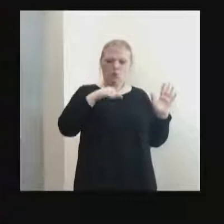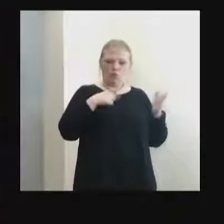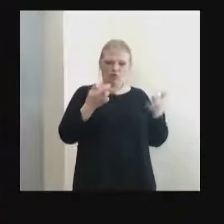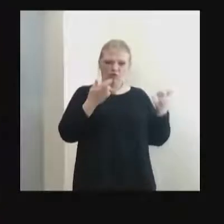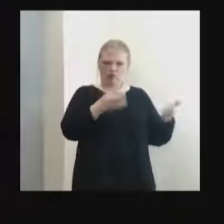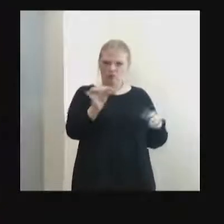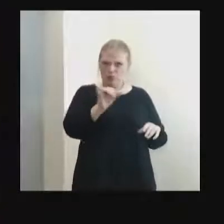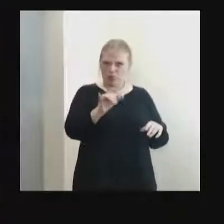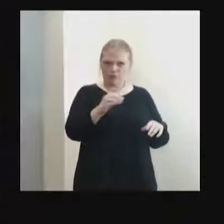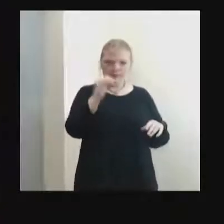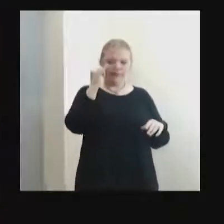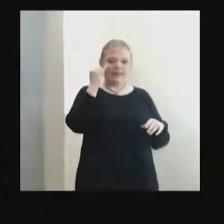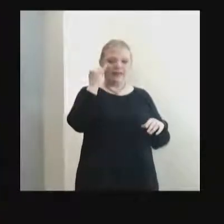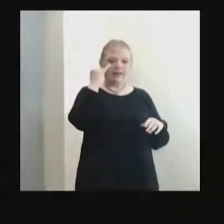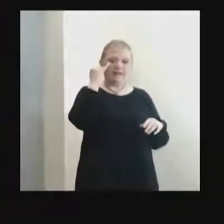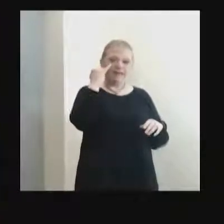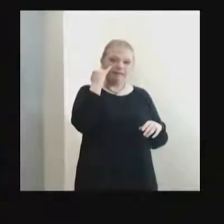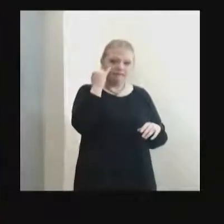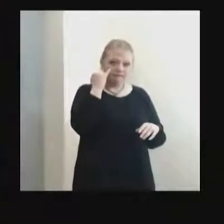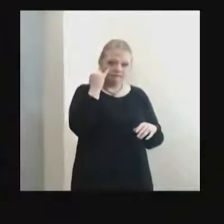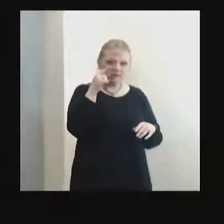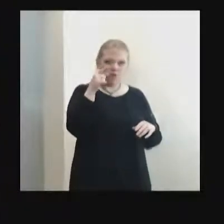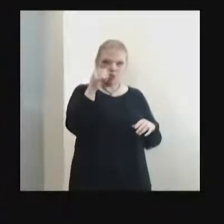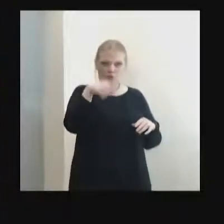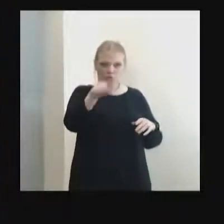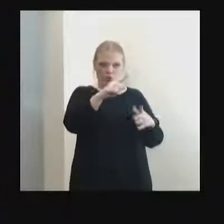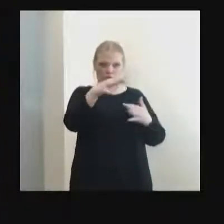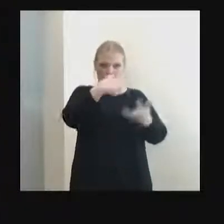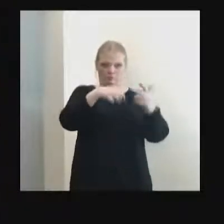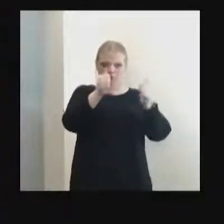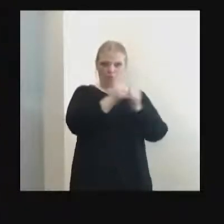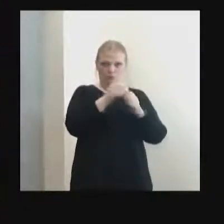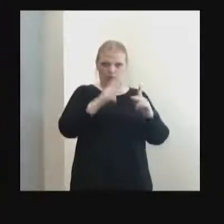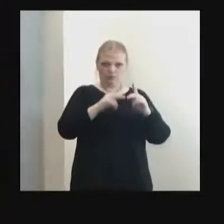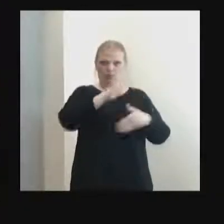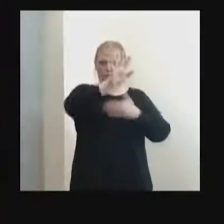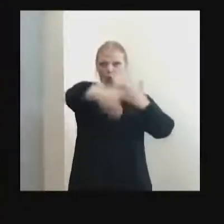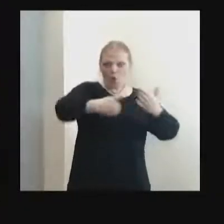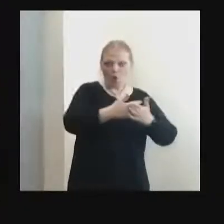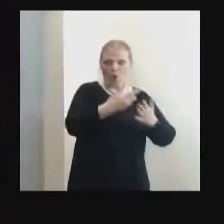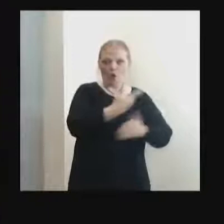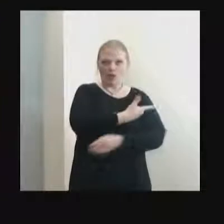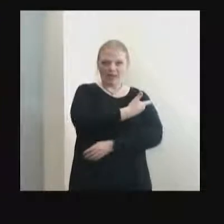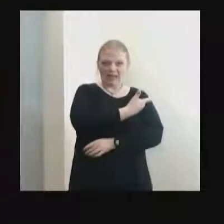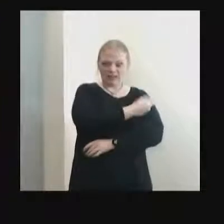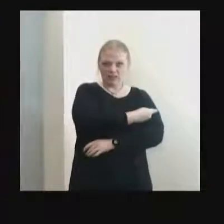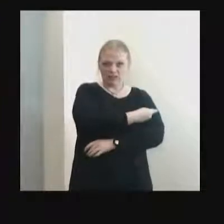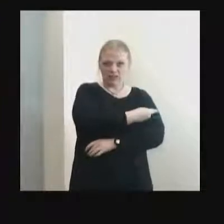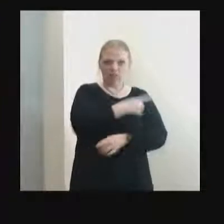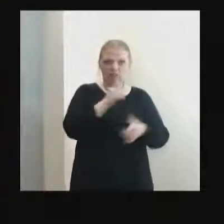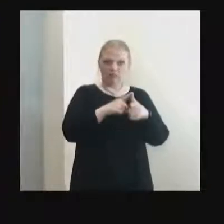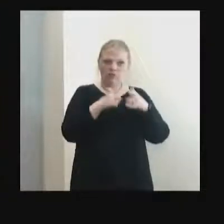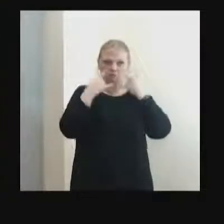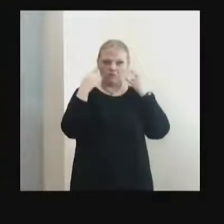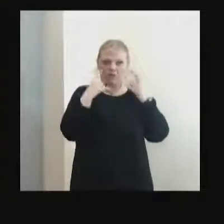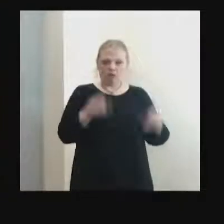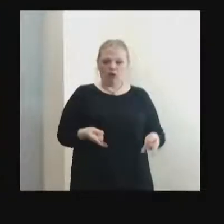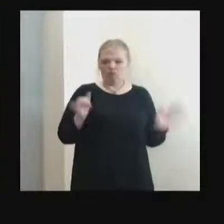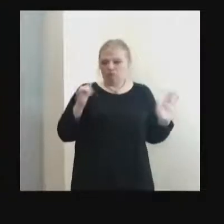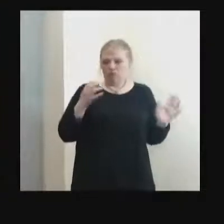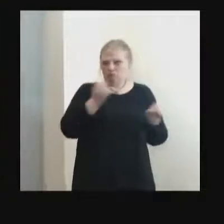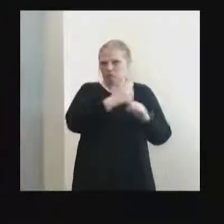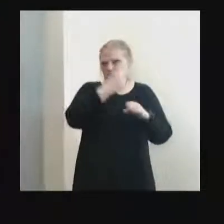as well, and saying if you're with individuals who've been fully vaccinated, even if they're from multiple households, you can take your masks off. That makes